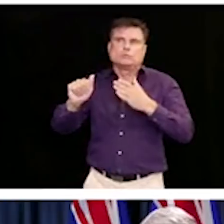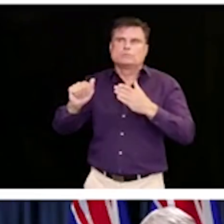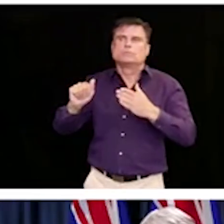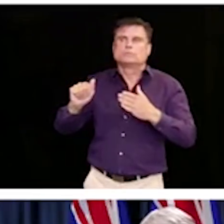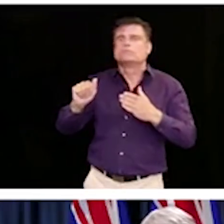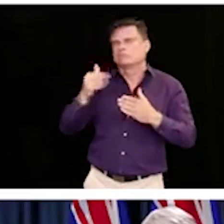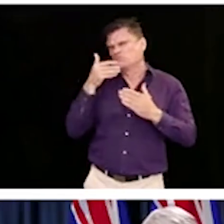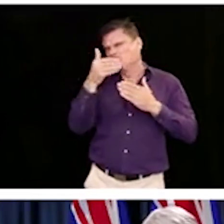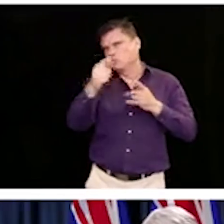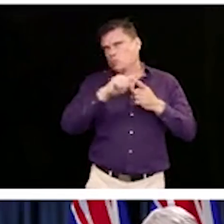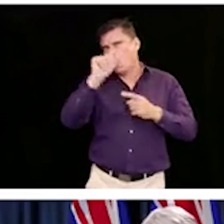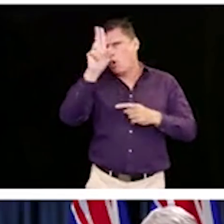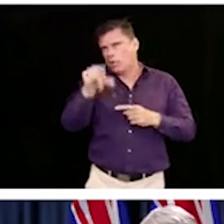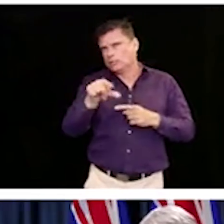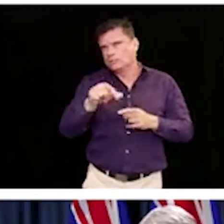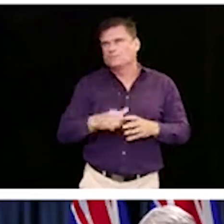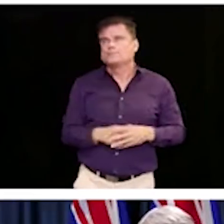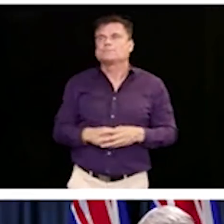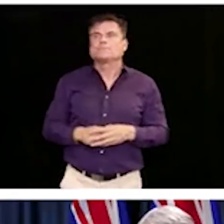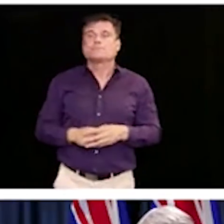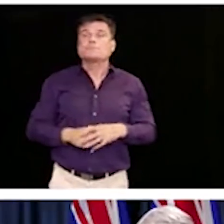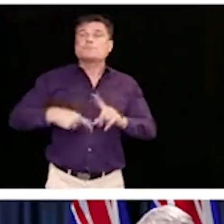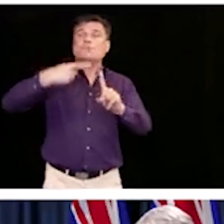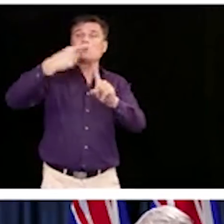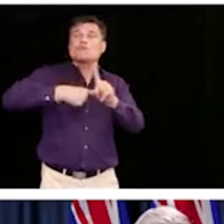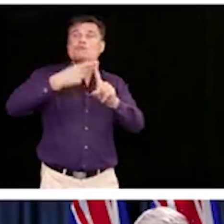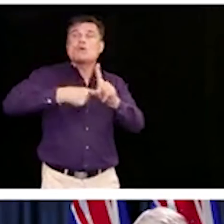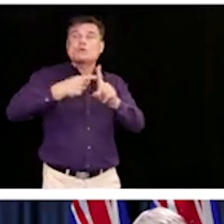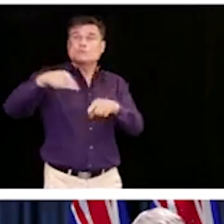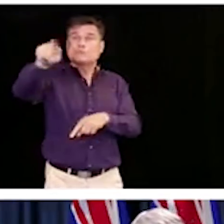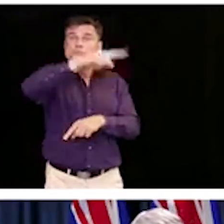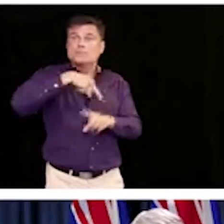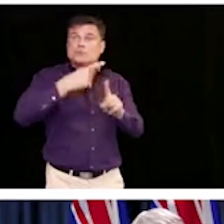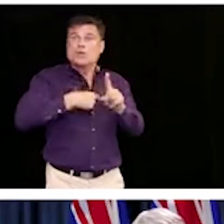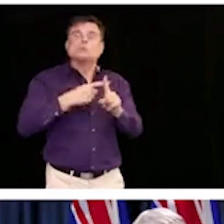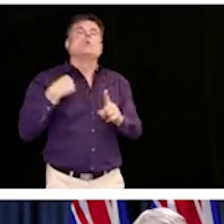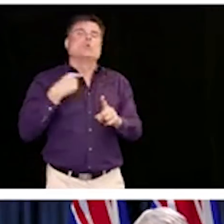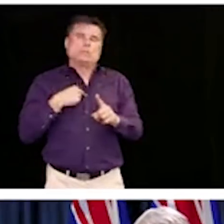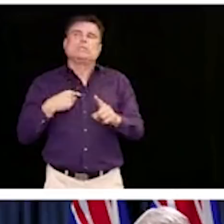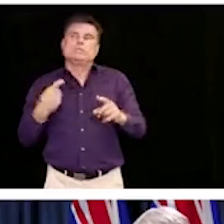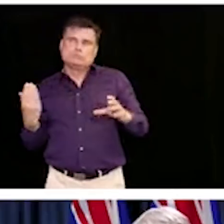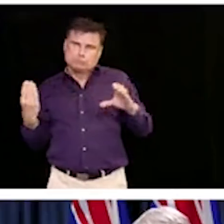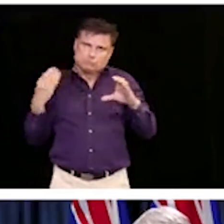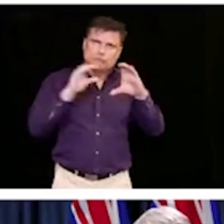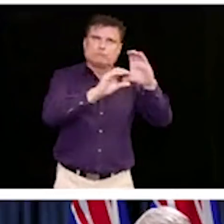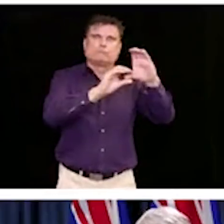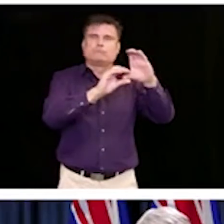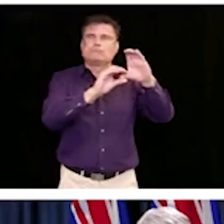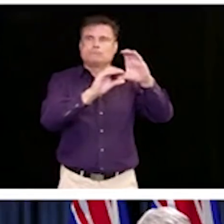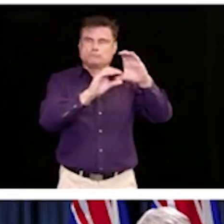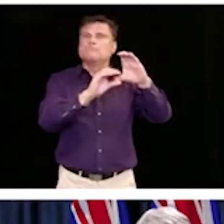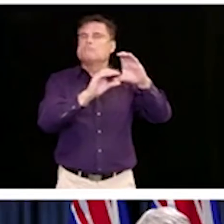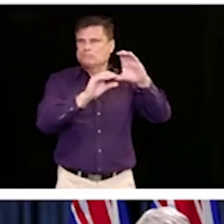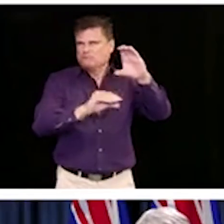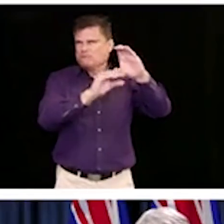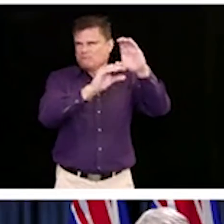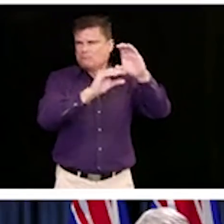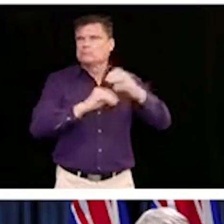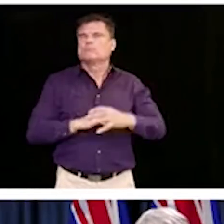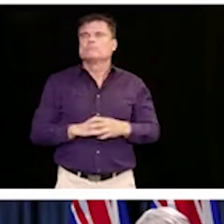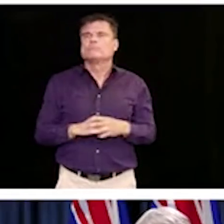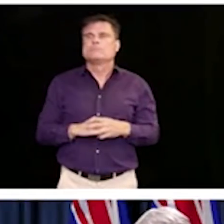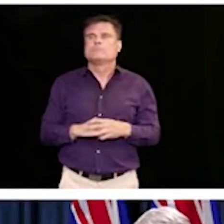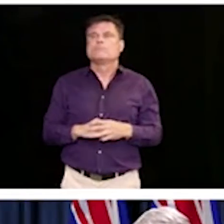We provided relief to renters. We're providing a temporary rent supplement to support tenants whose income has been impacted by